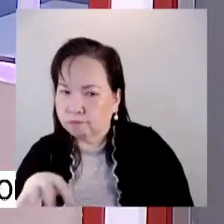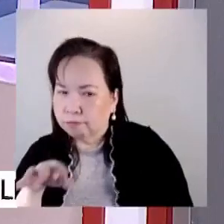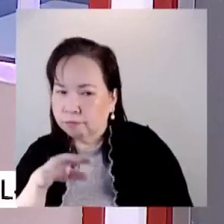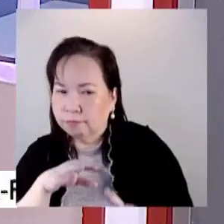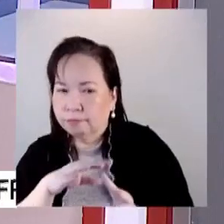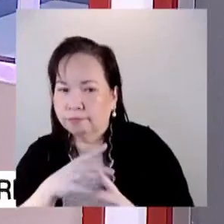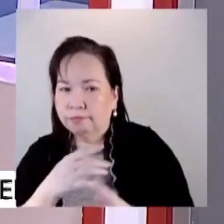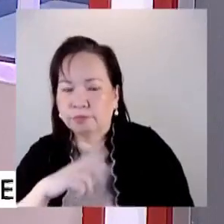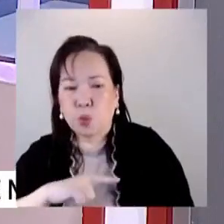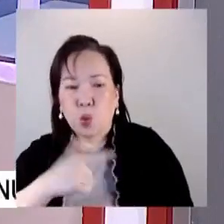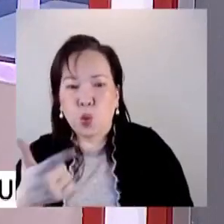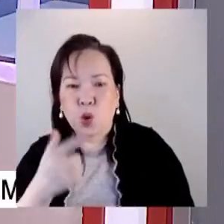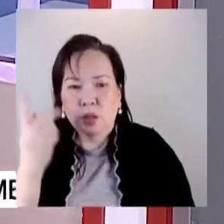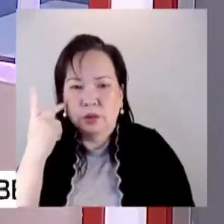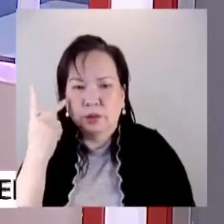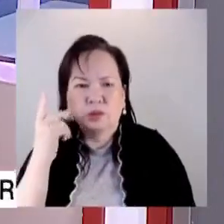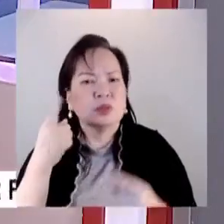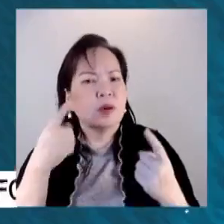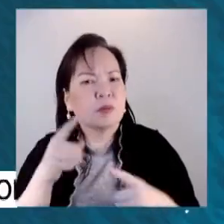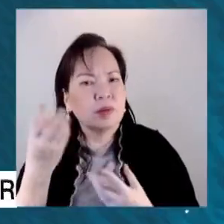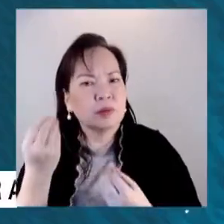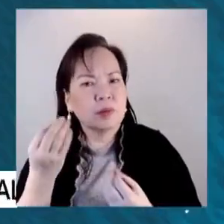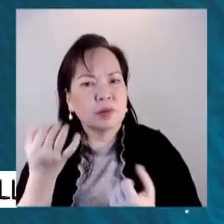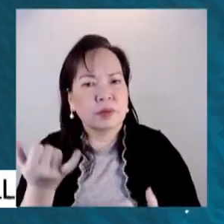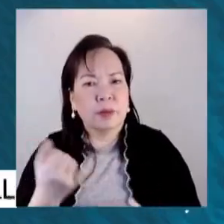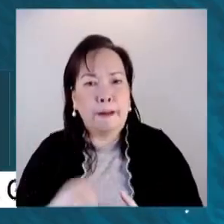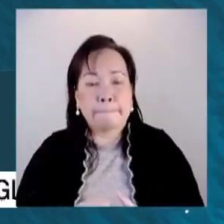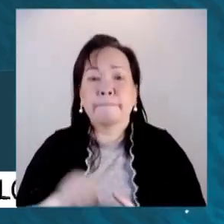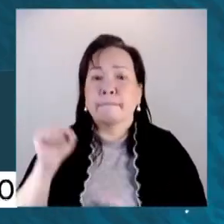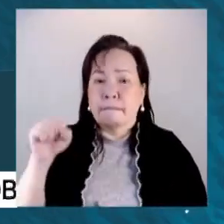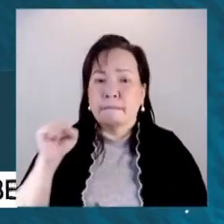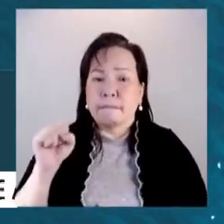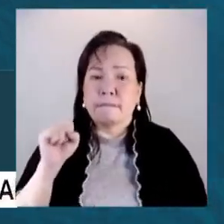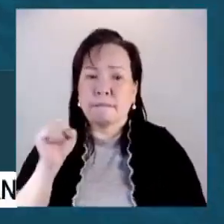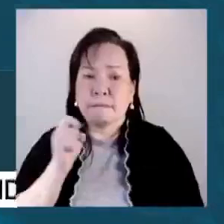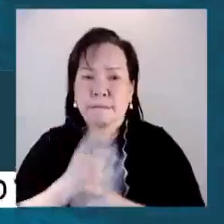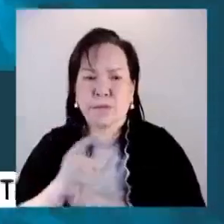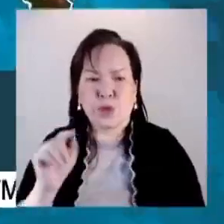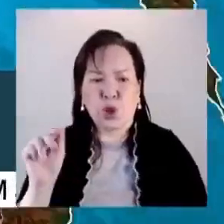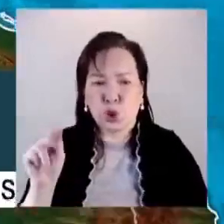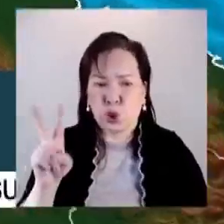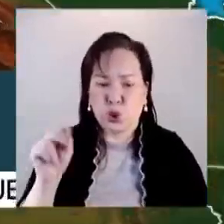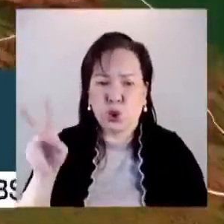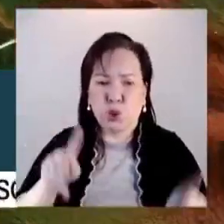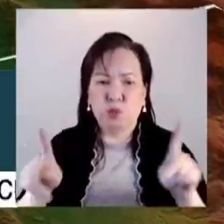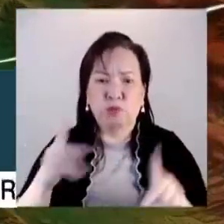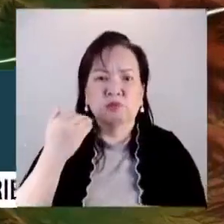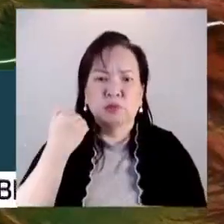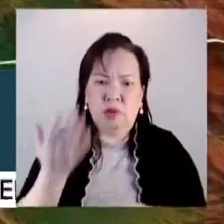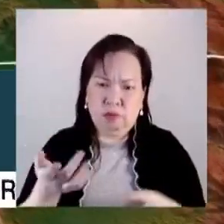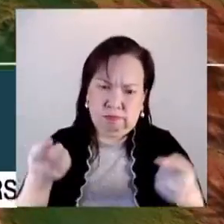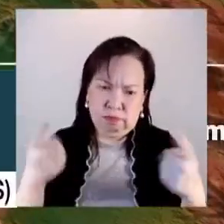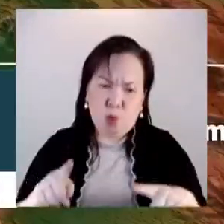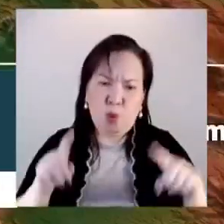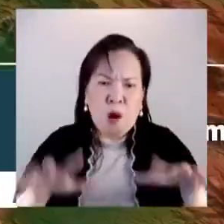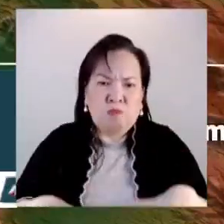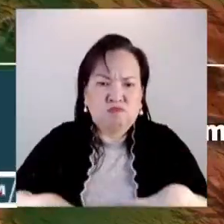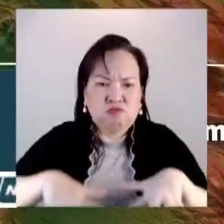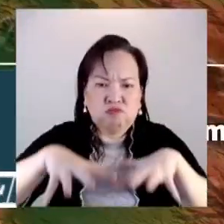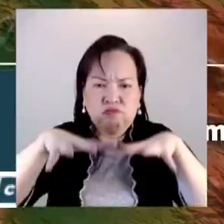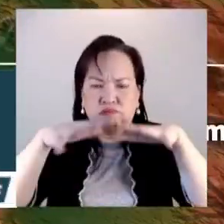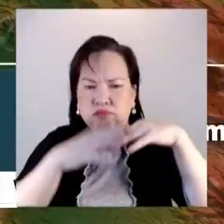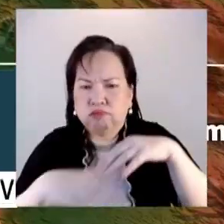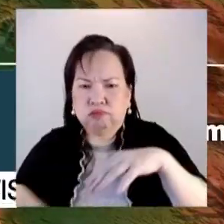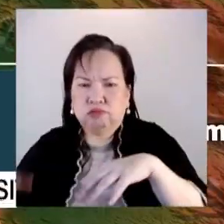what more can you tell us? Yes, Carmina, 13 individuals were confirmed dead due to the severe flooding in different towns